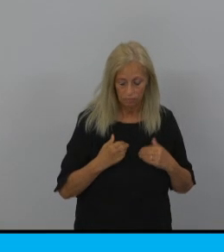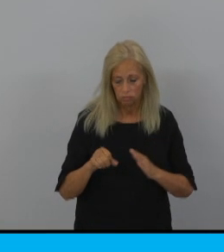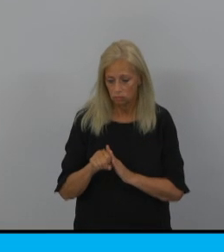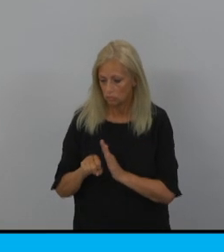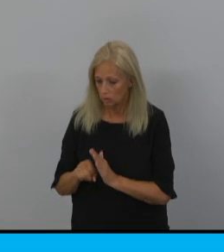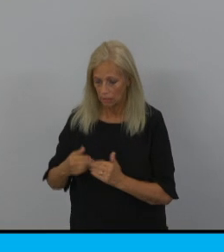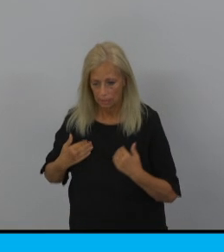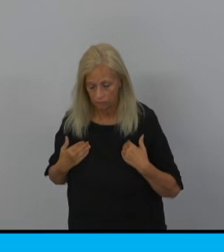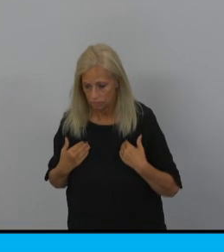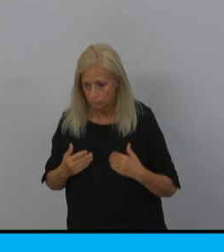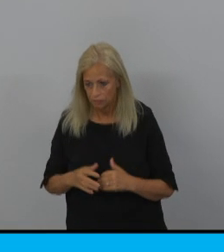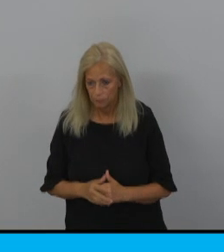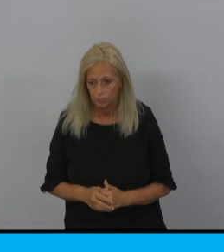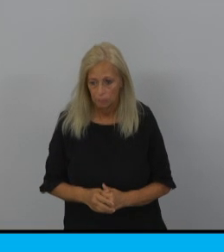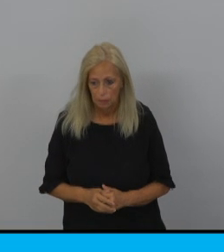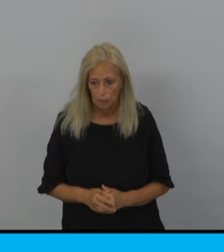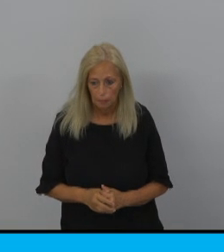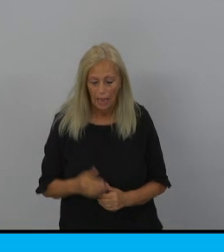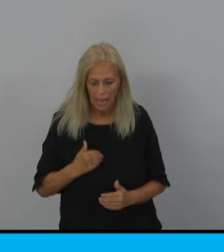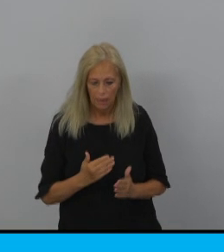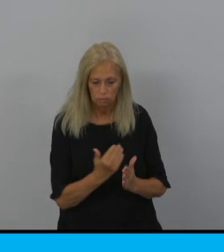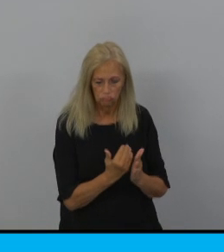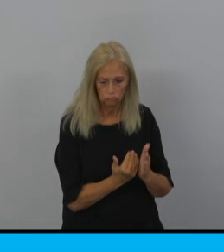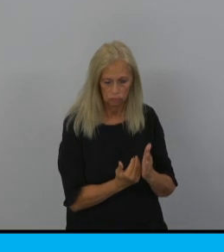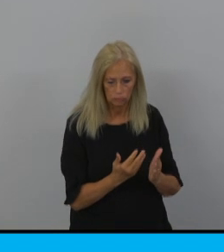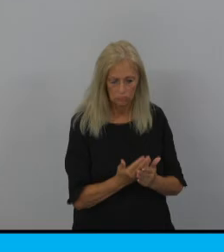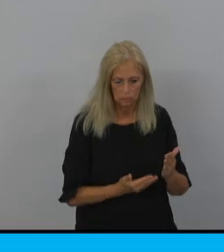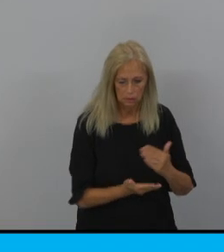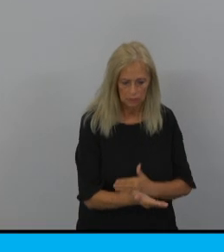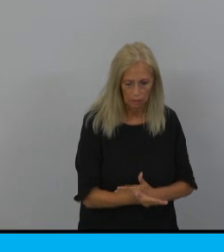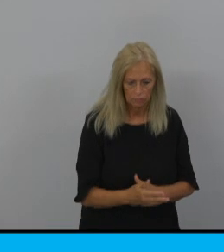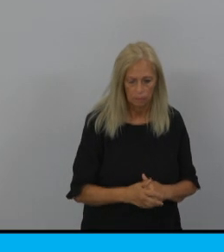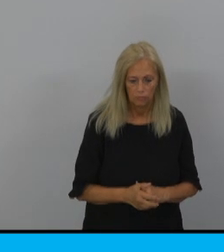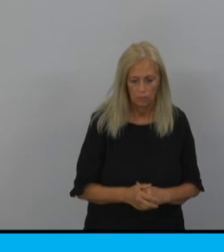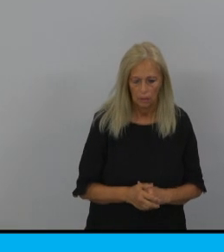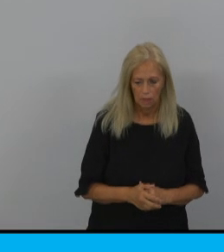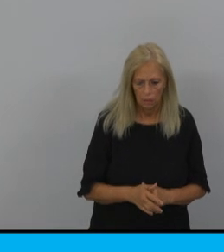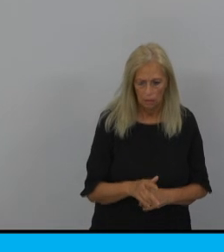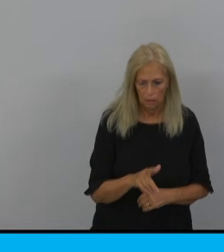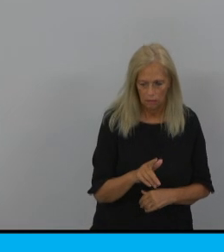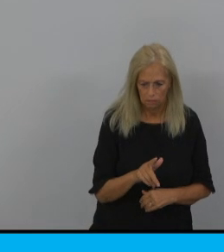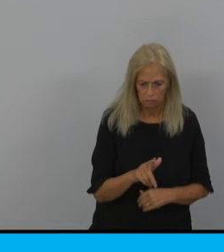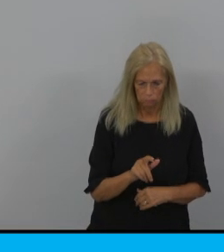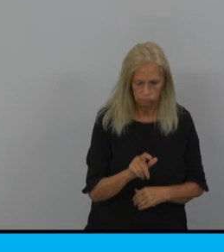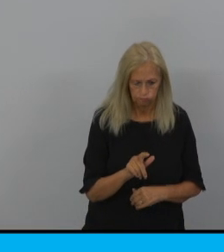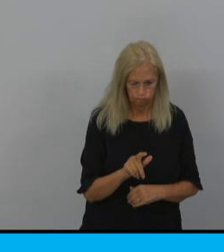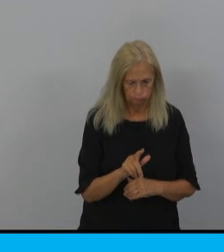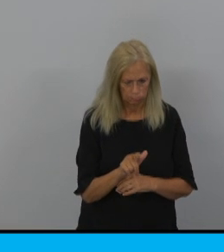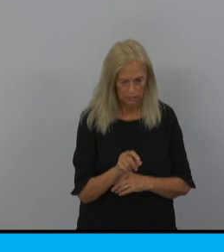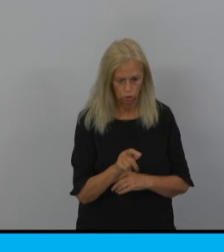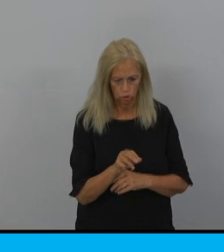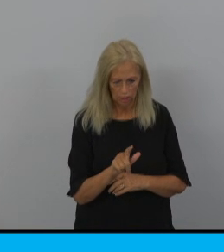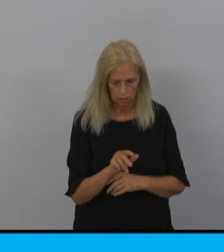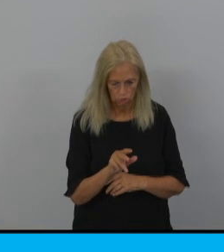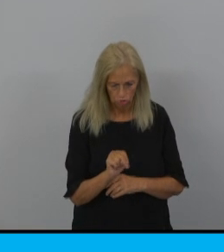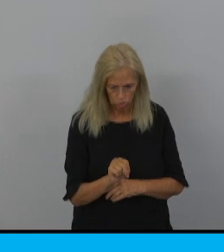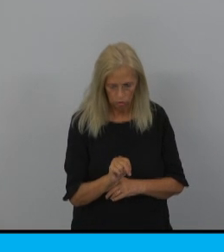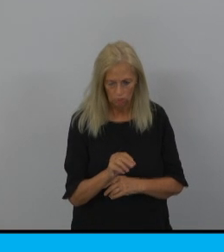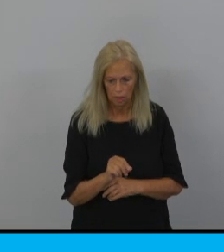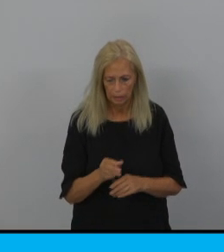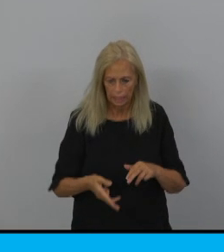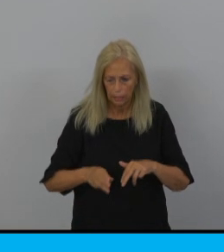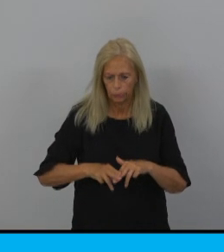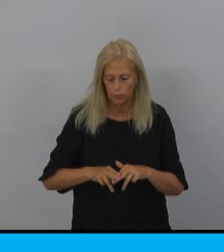So I think that some of those that I have listed there, like Freeport exemption, leased vehicles, pollution control, solar energy